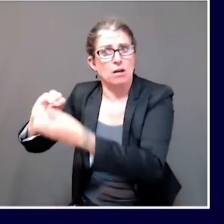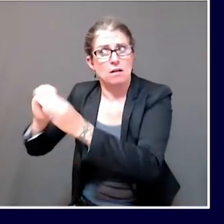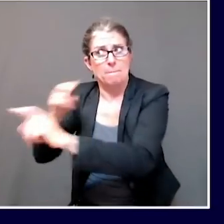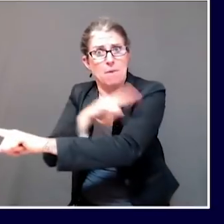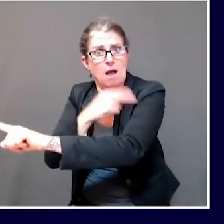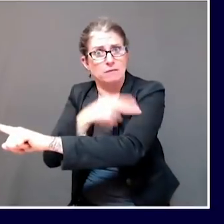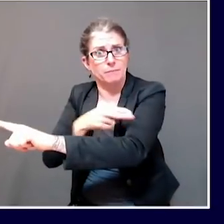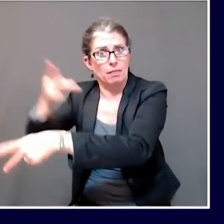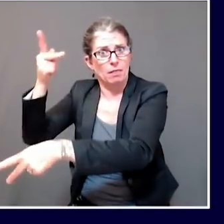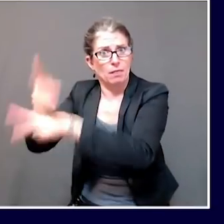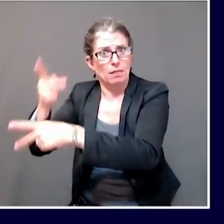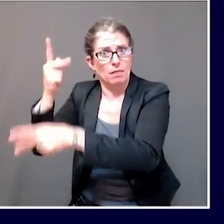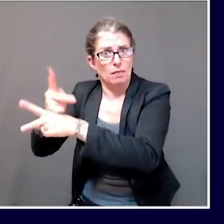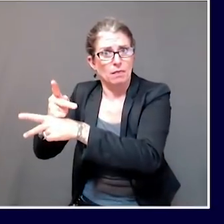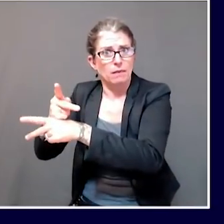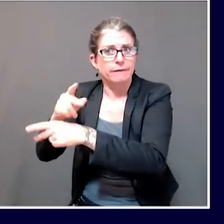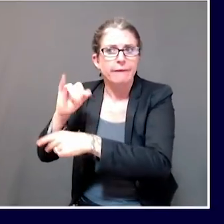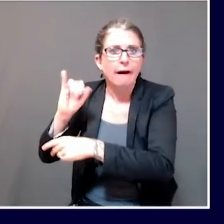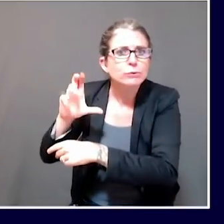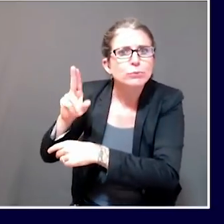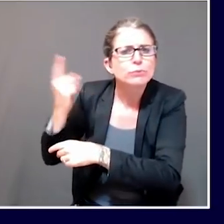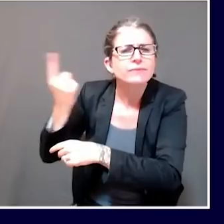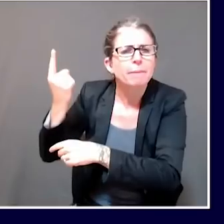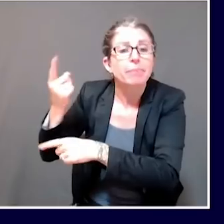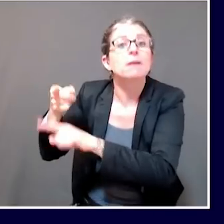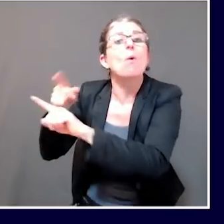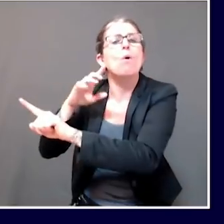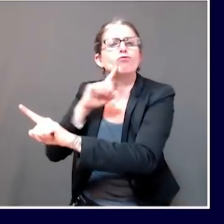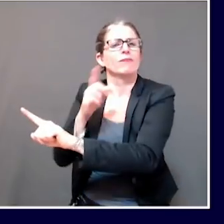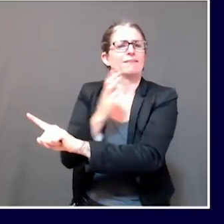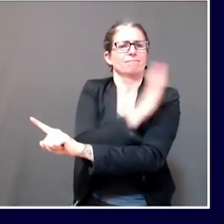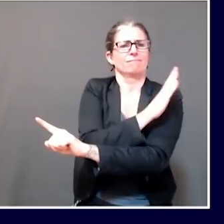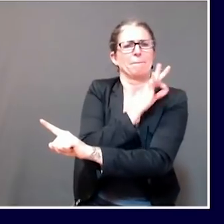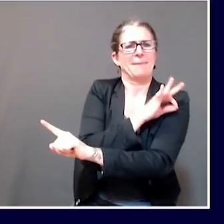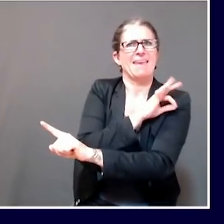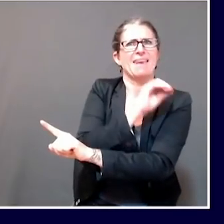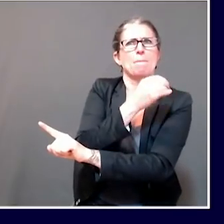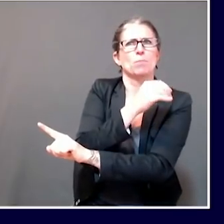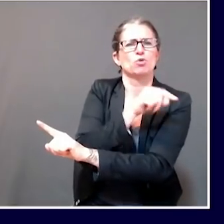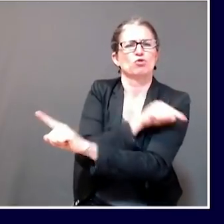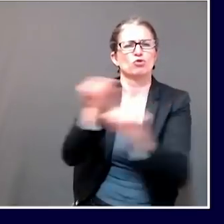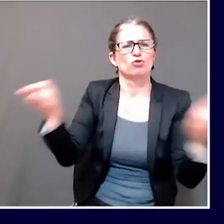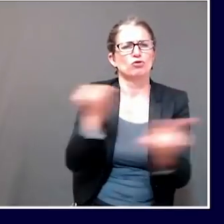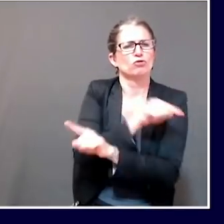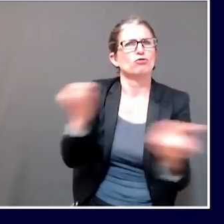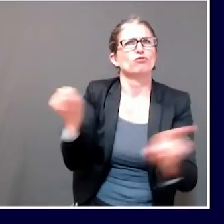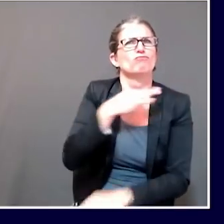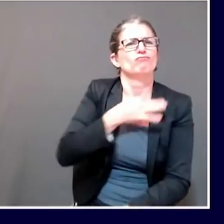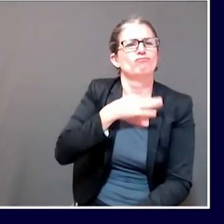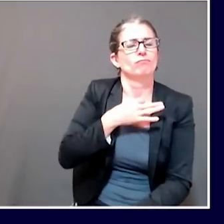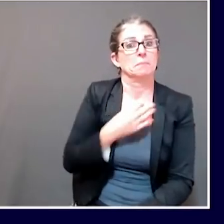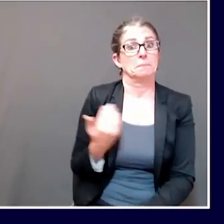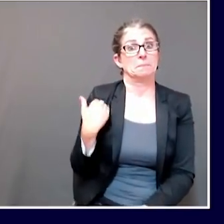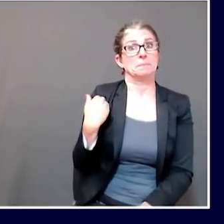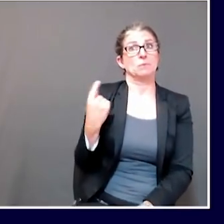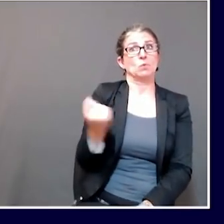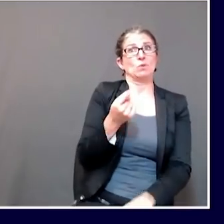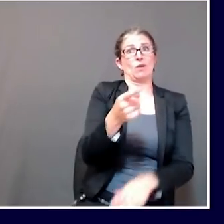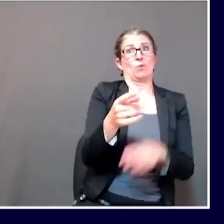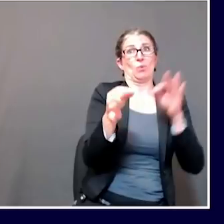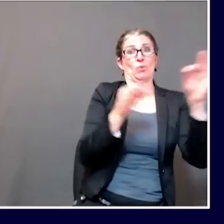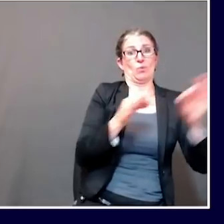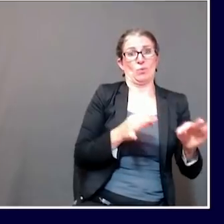when we got a fuller statement about the partnership with MDI Hospital